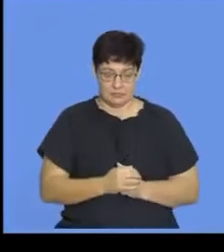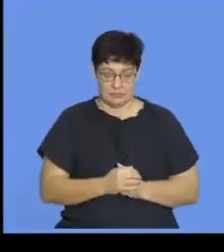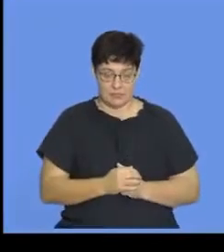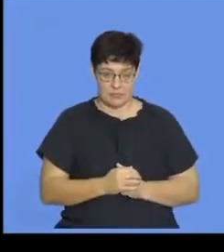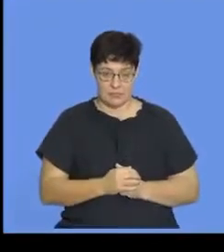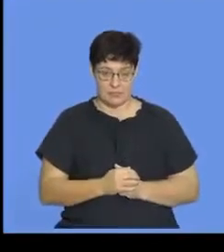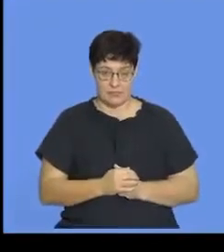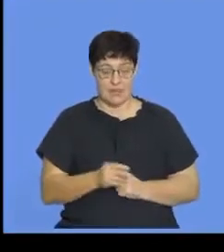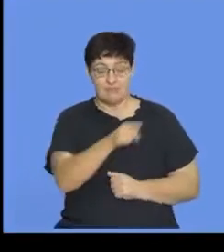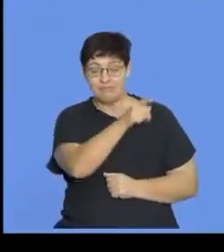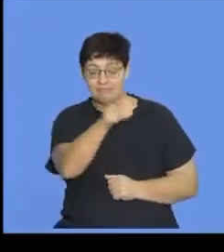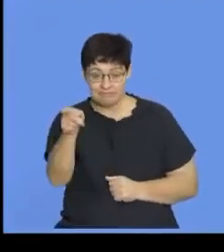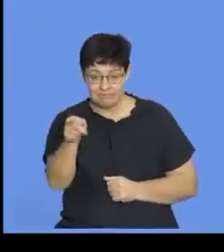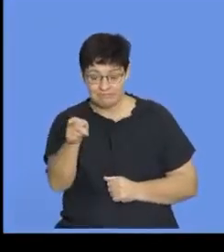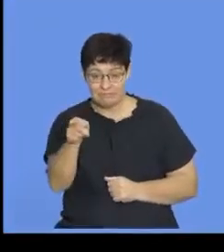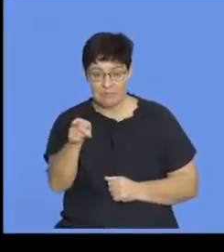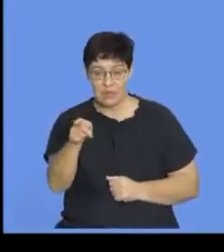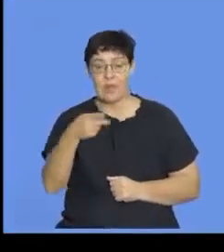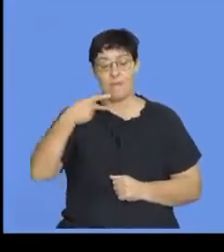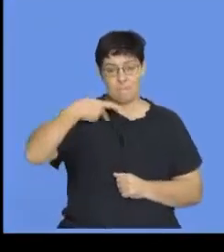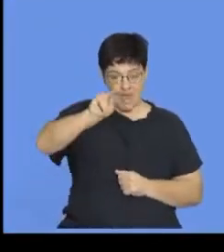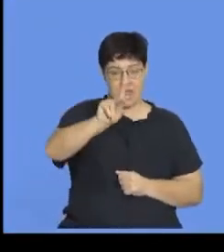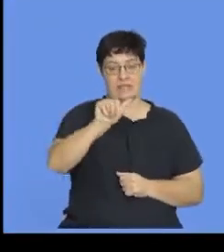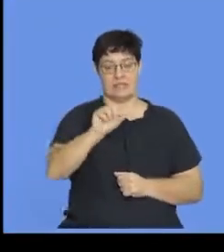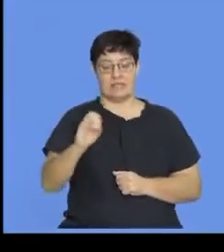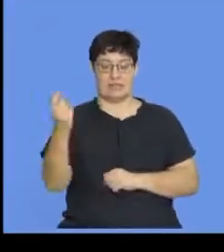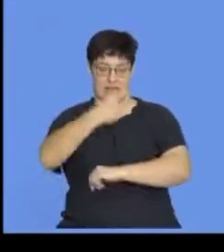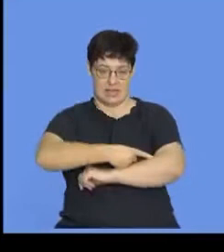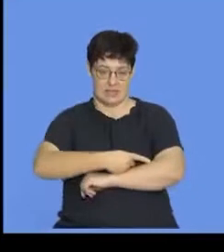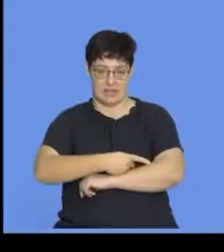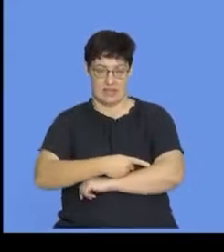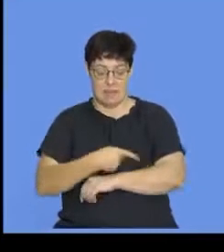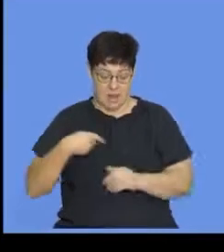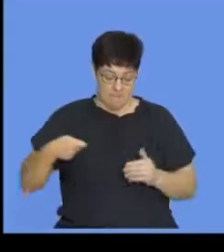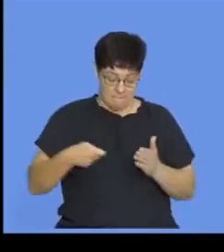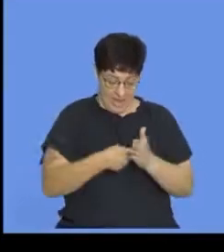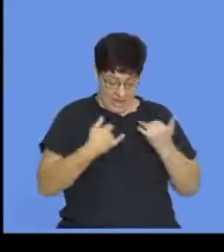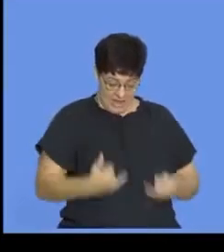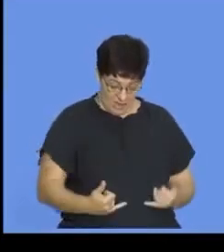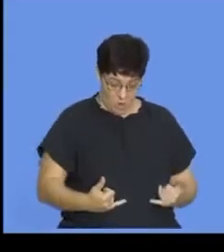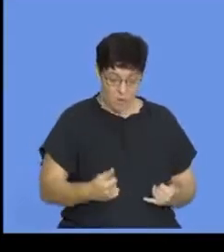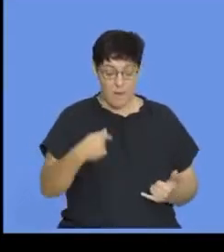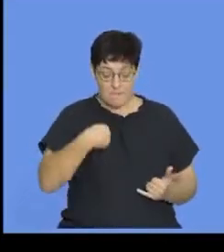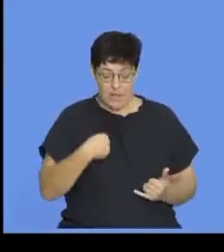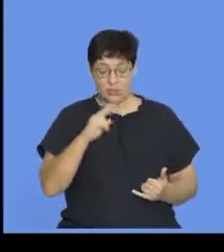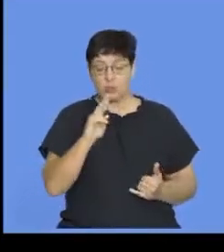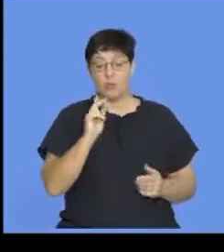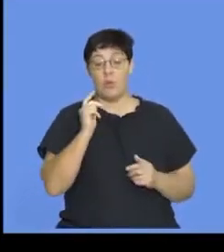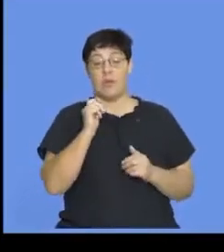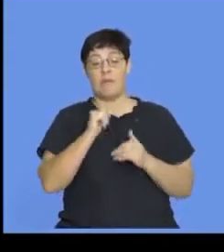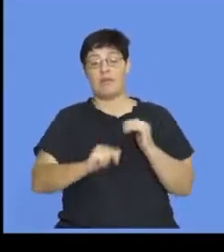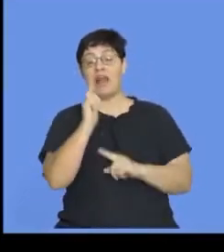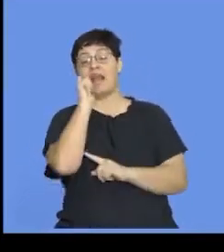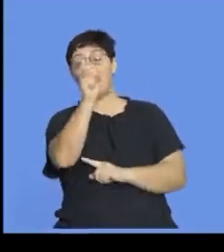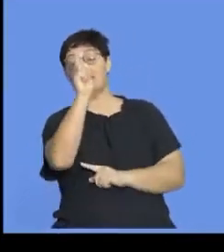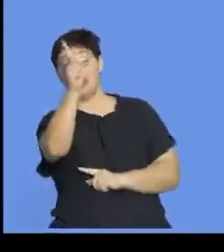creditors are paid after 60 days. That means 2 months after the month of purchase.